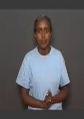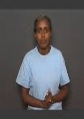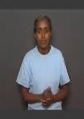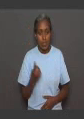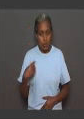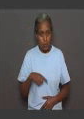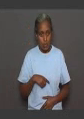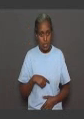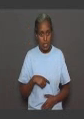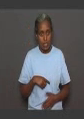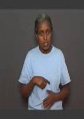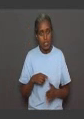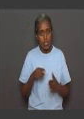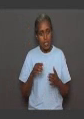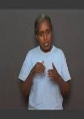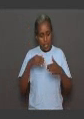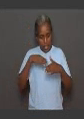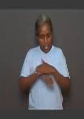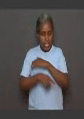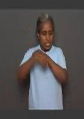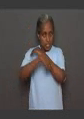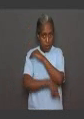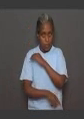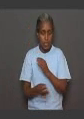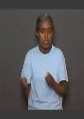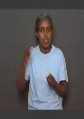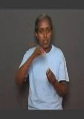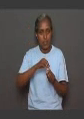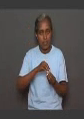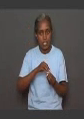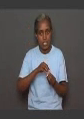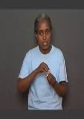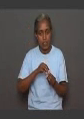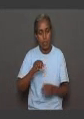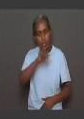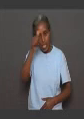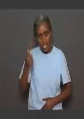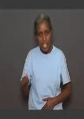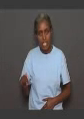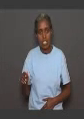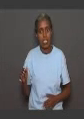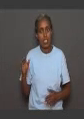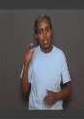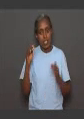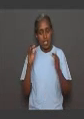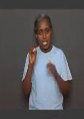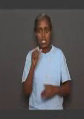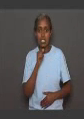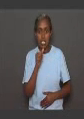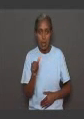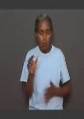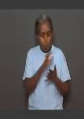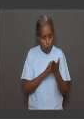We can extrapolate even further. For any non-zero complex